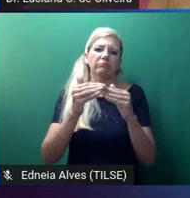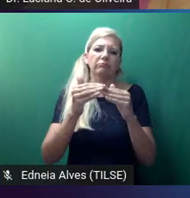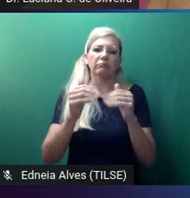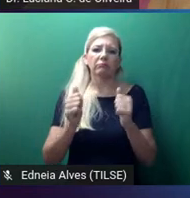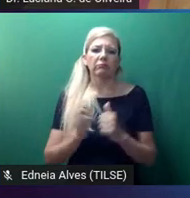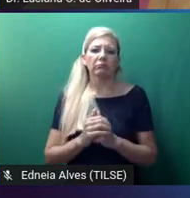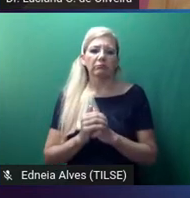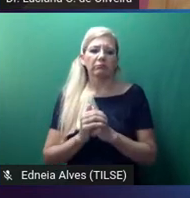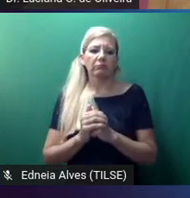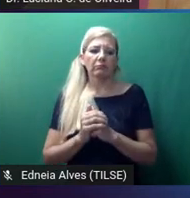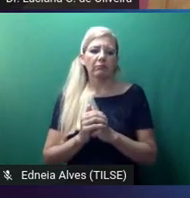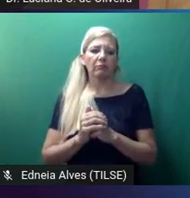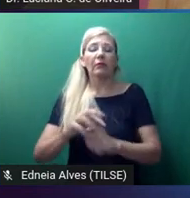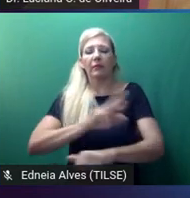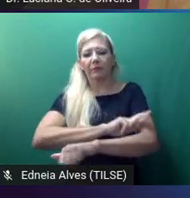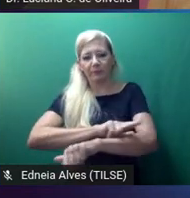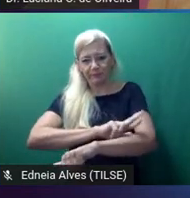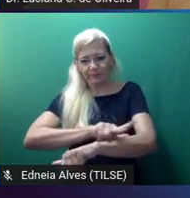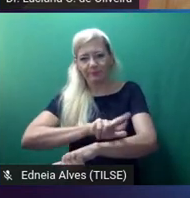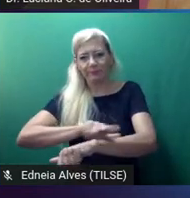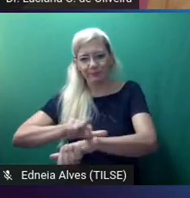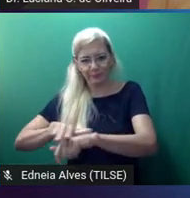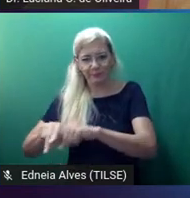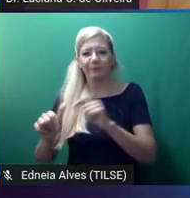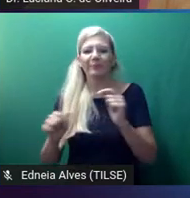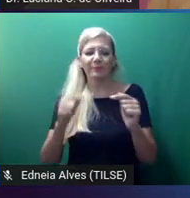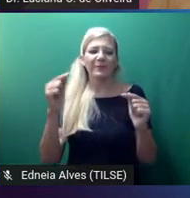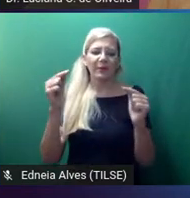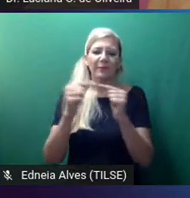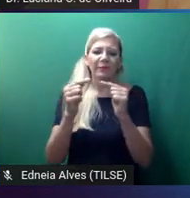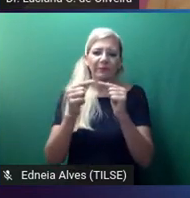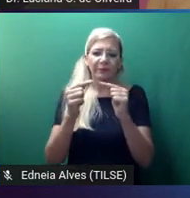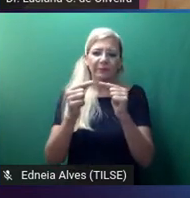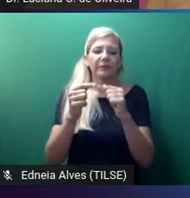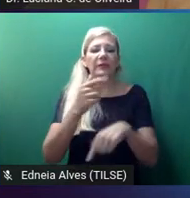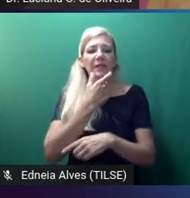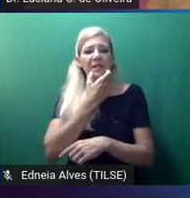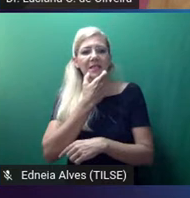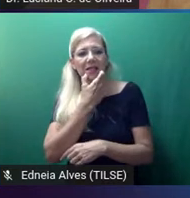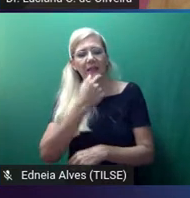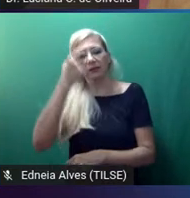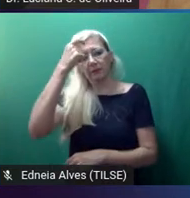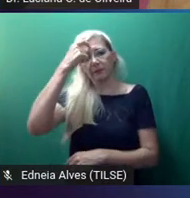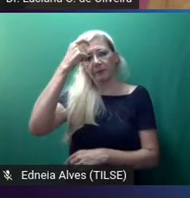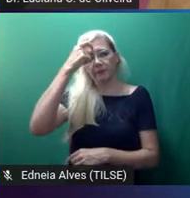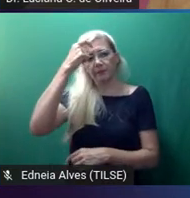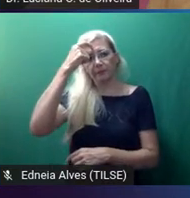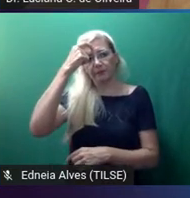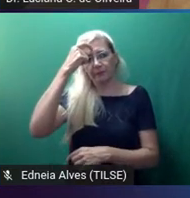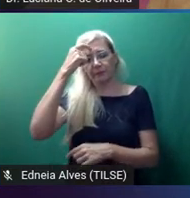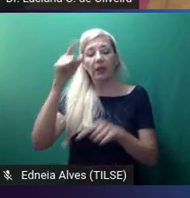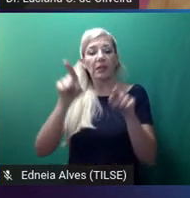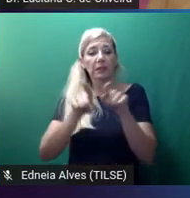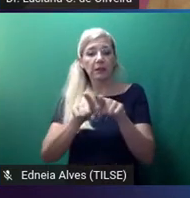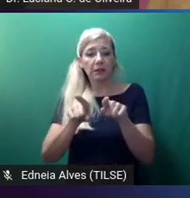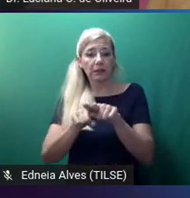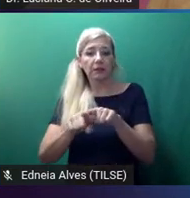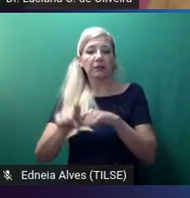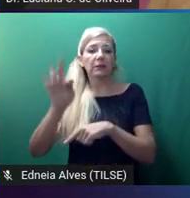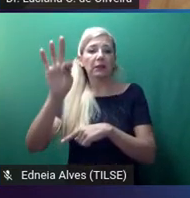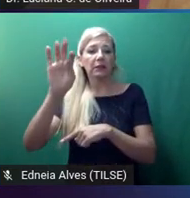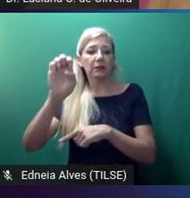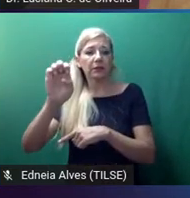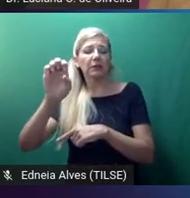Typically, we have had an English-only mentality in the TESOL field,